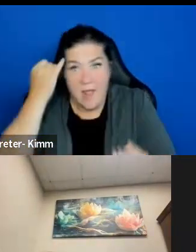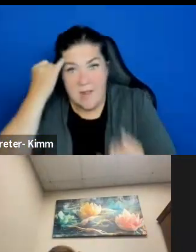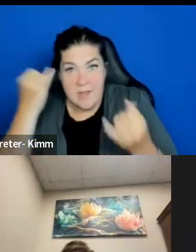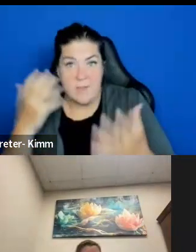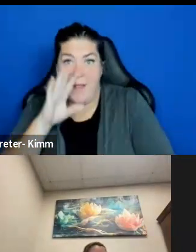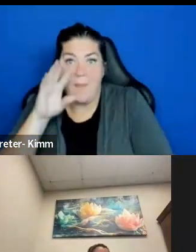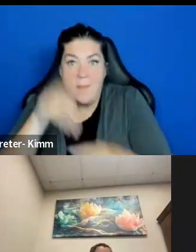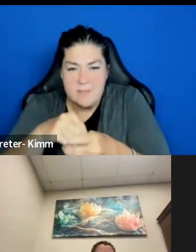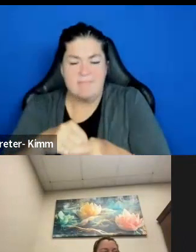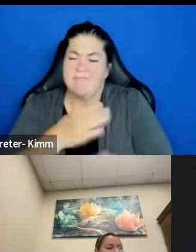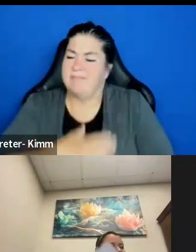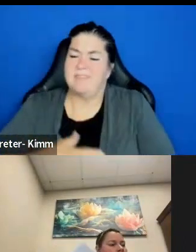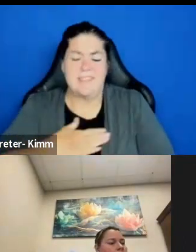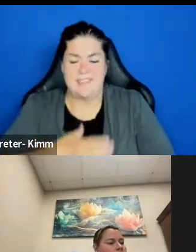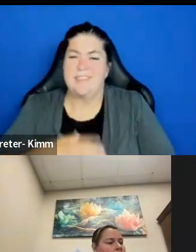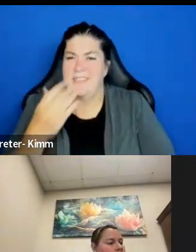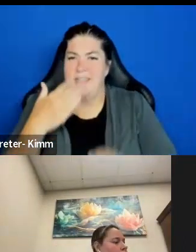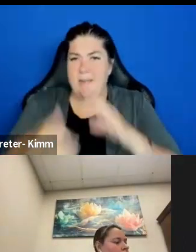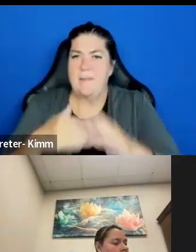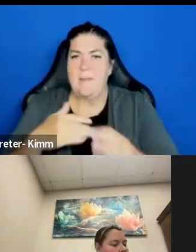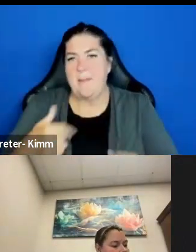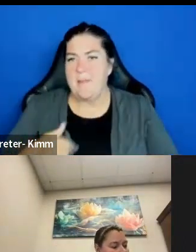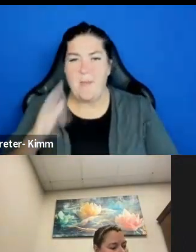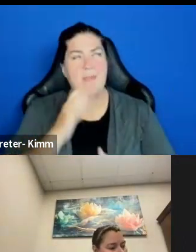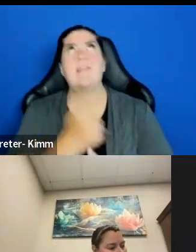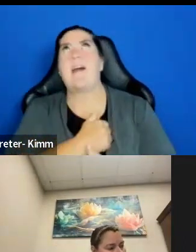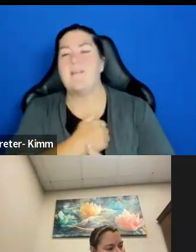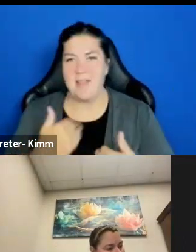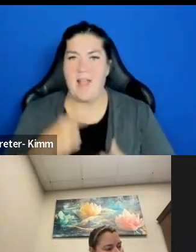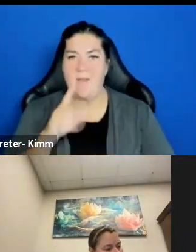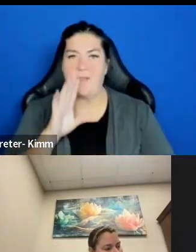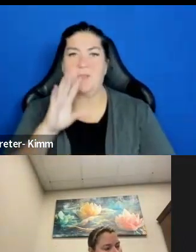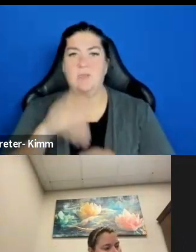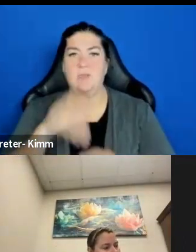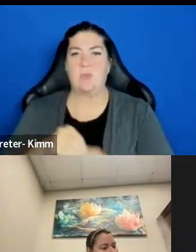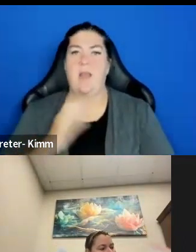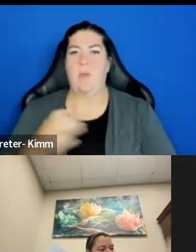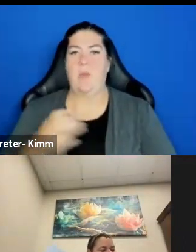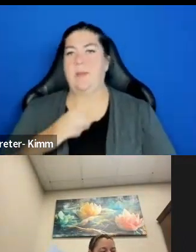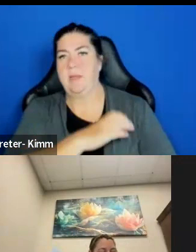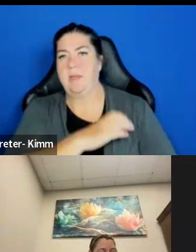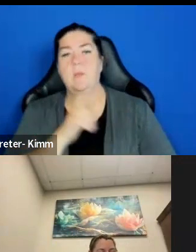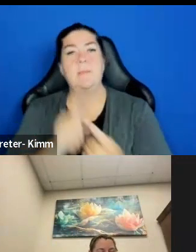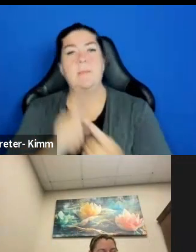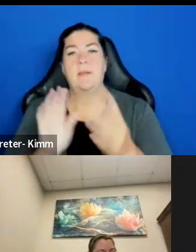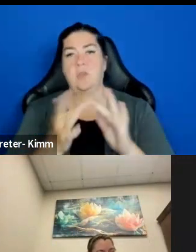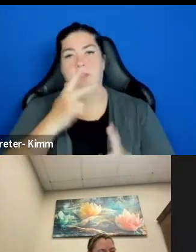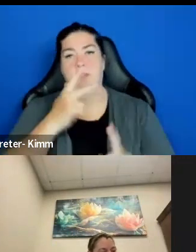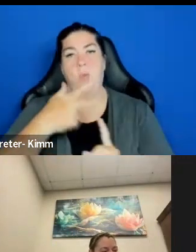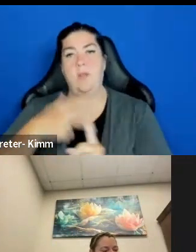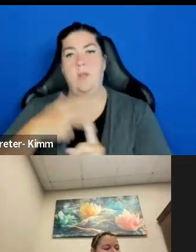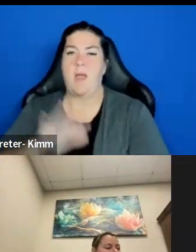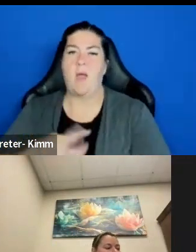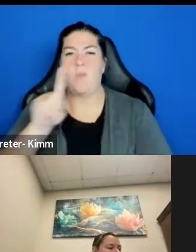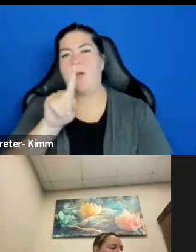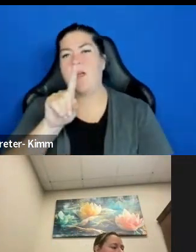participate, please feel free to send me an email. I would love to have you join our committee. We meet virtually quarterly. For about an hour and a half.